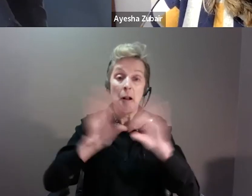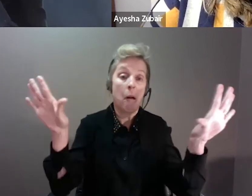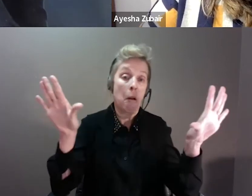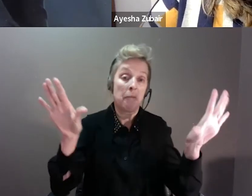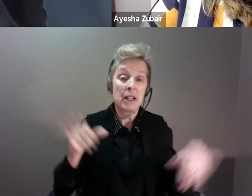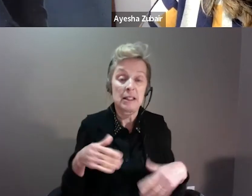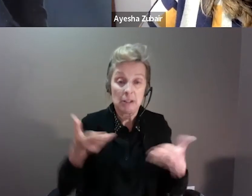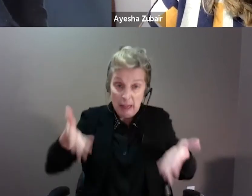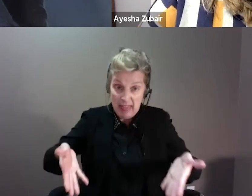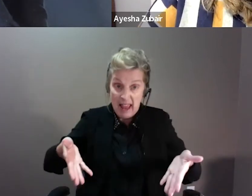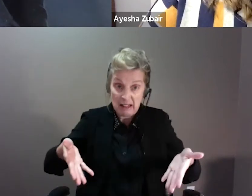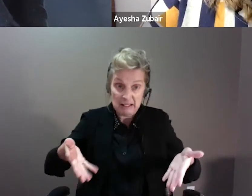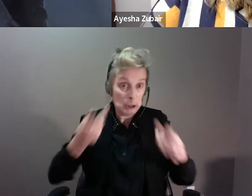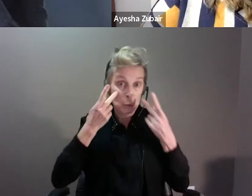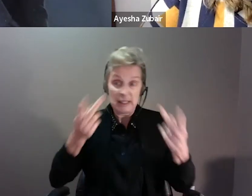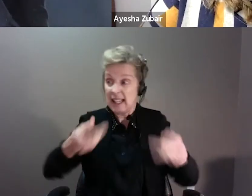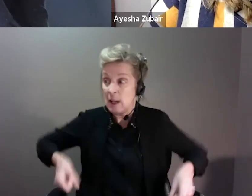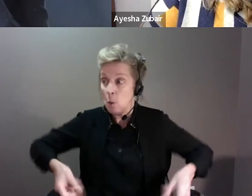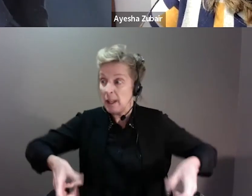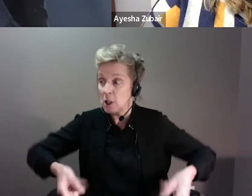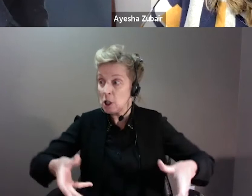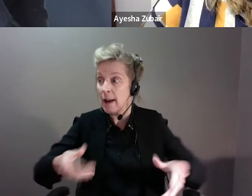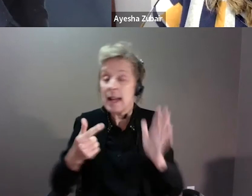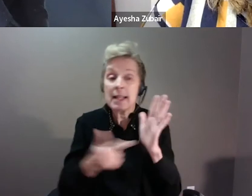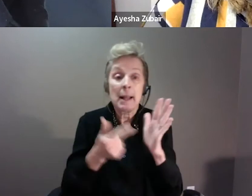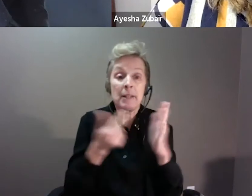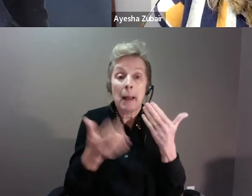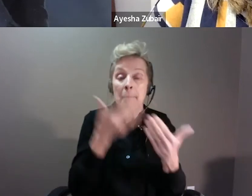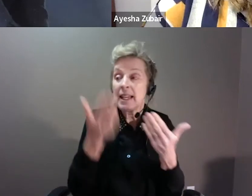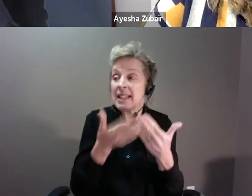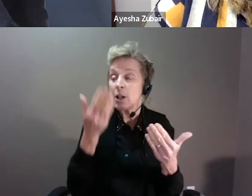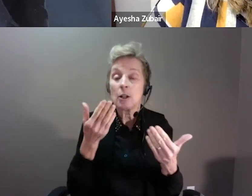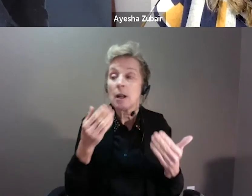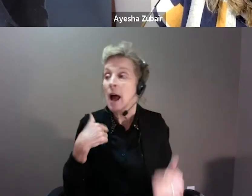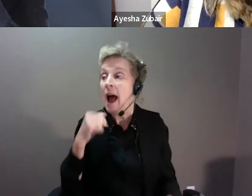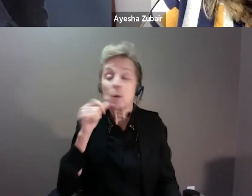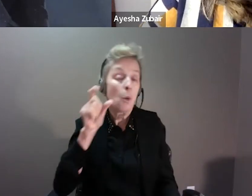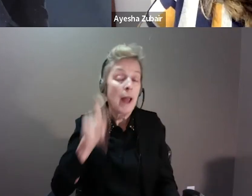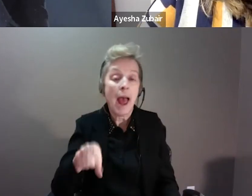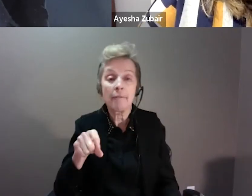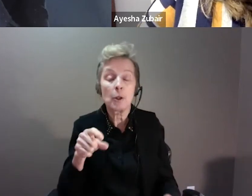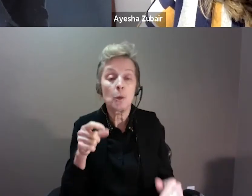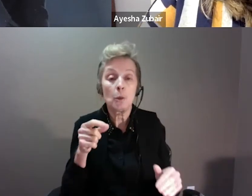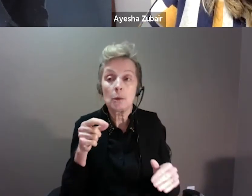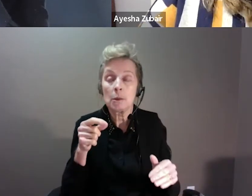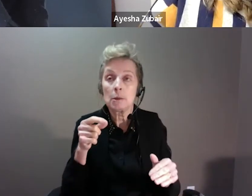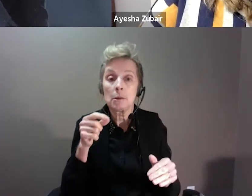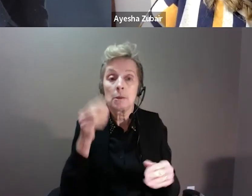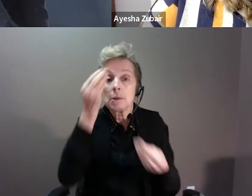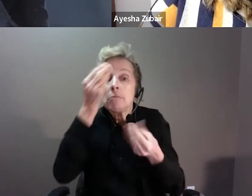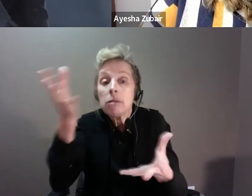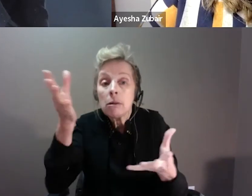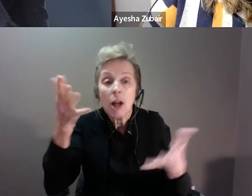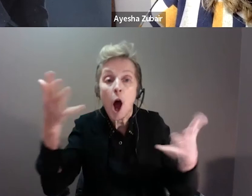It's right there, right in the open, and sometimes that's easier, right? Because I don't have to bring it up. It's already out in the open. And I realized when